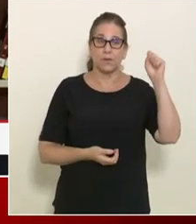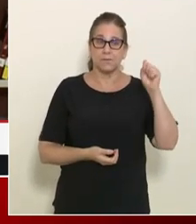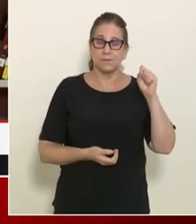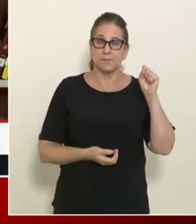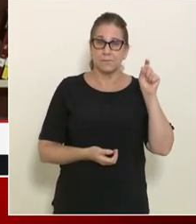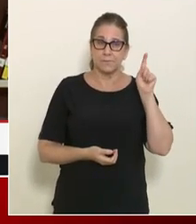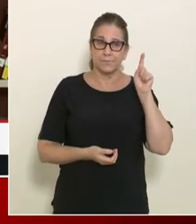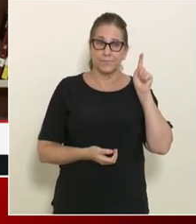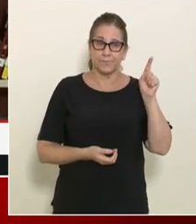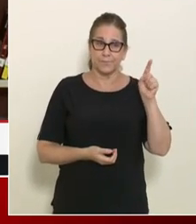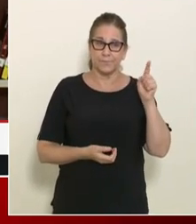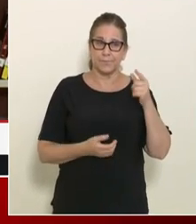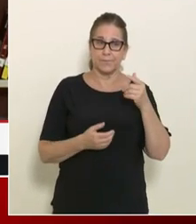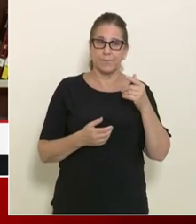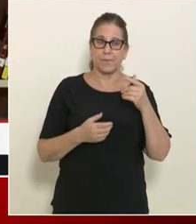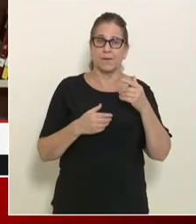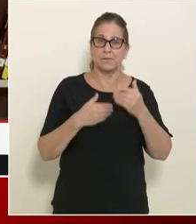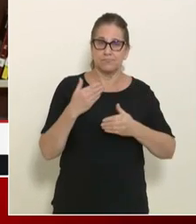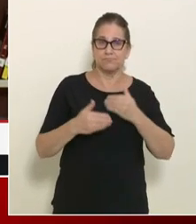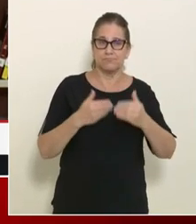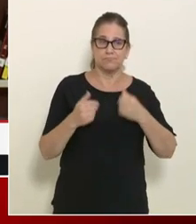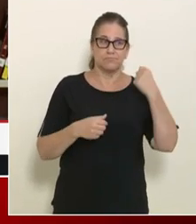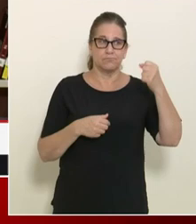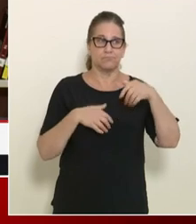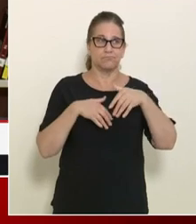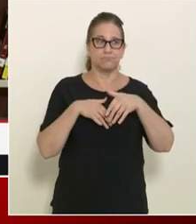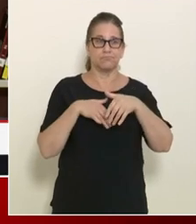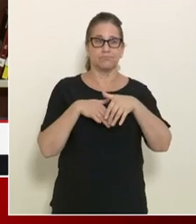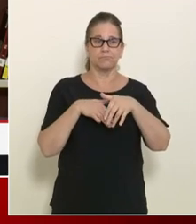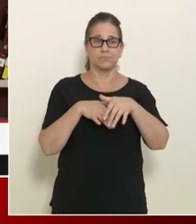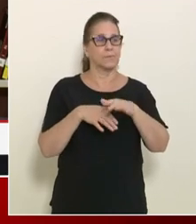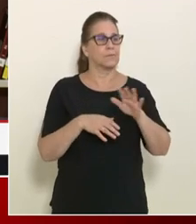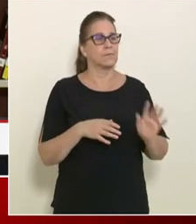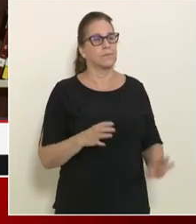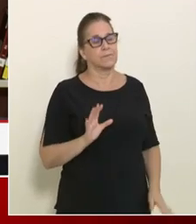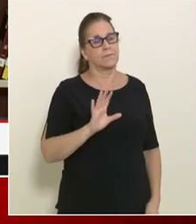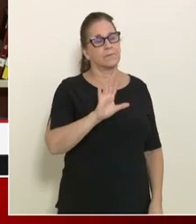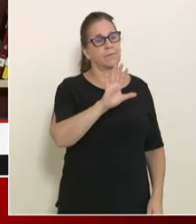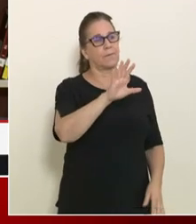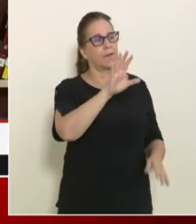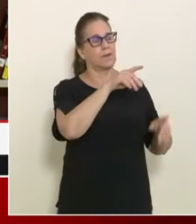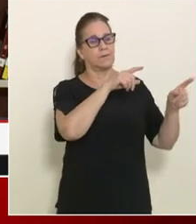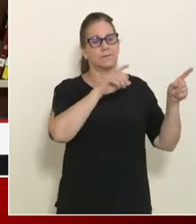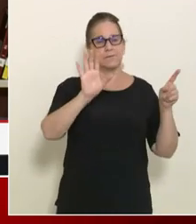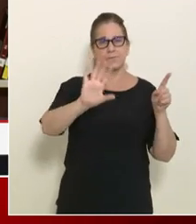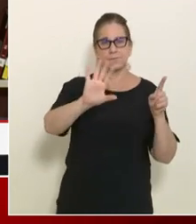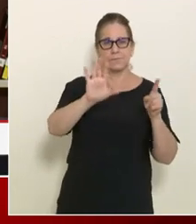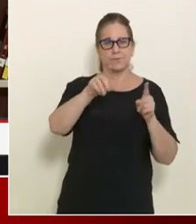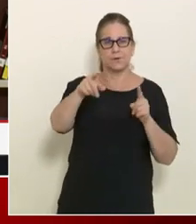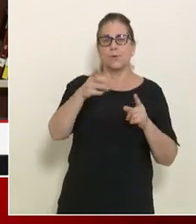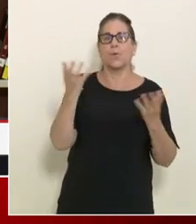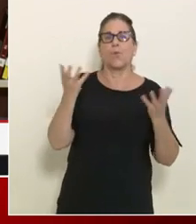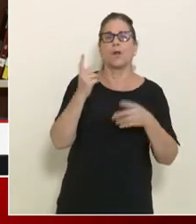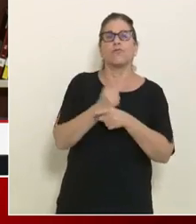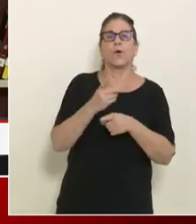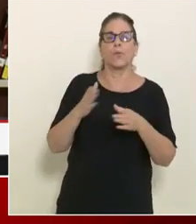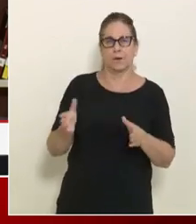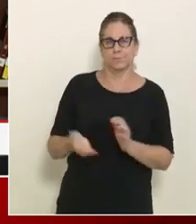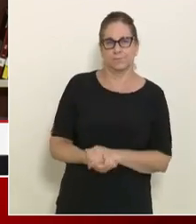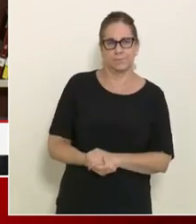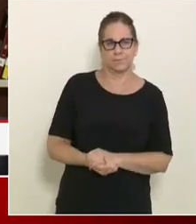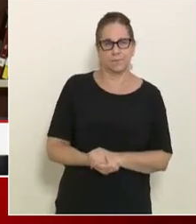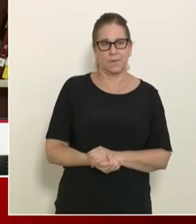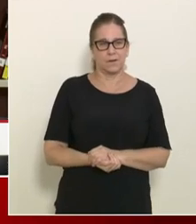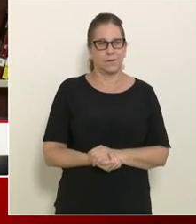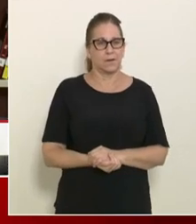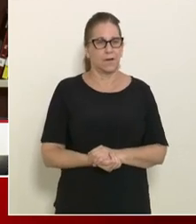be going up to people just trying to dine out in our restaurants? I don't. Do you have any comment about this? What I saw, and I don't